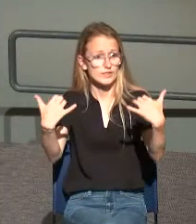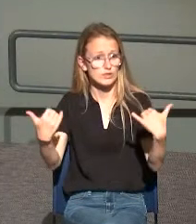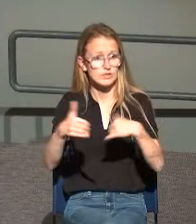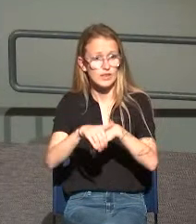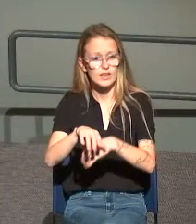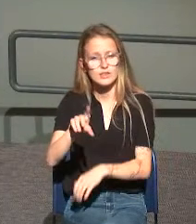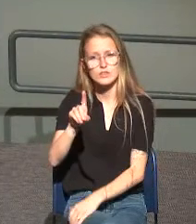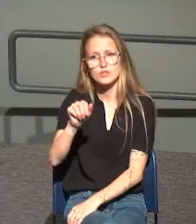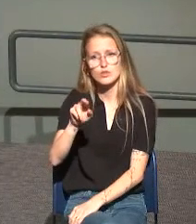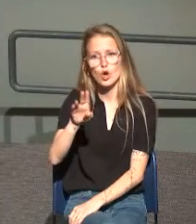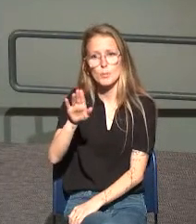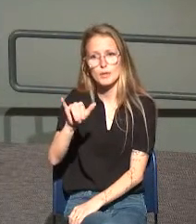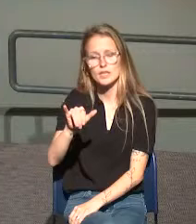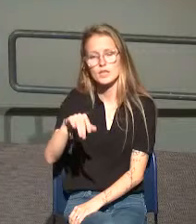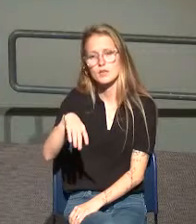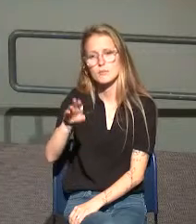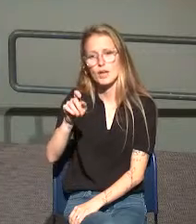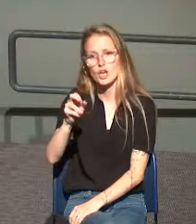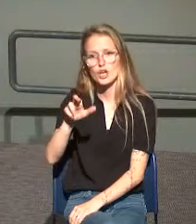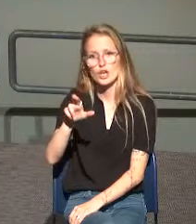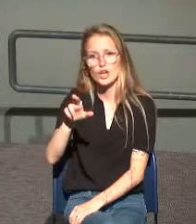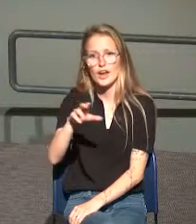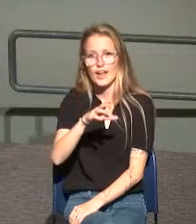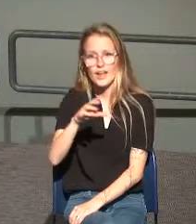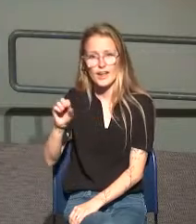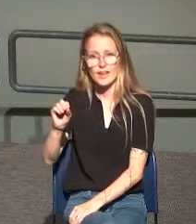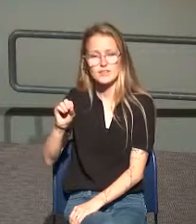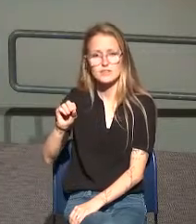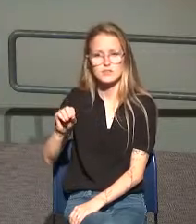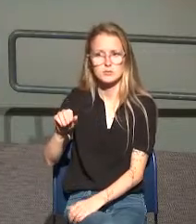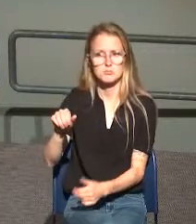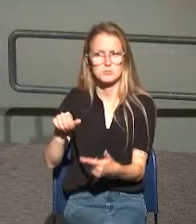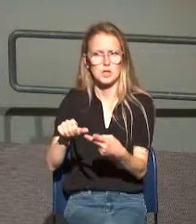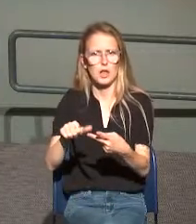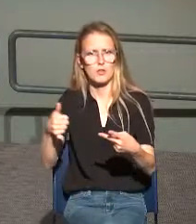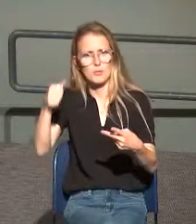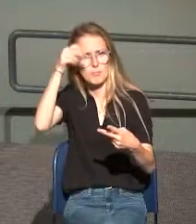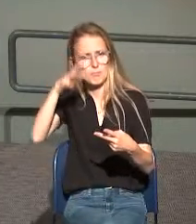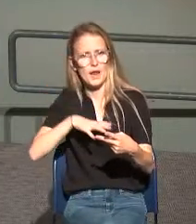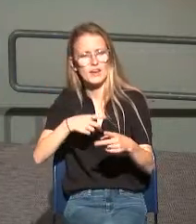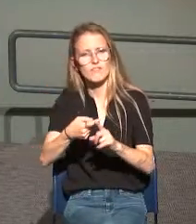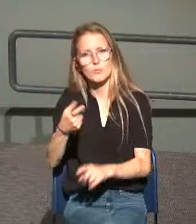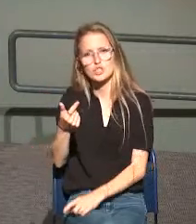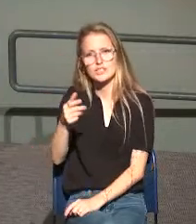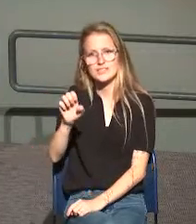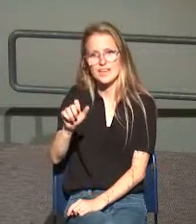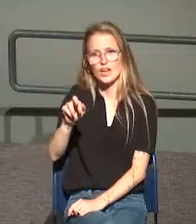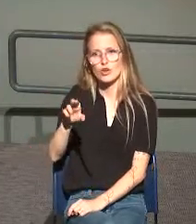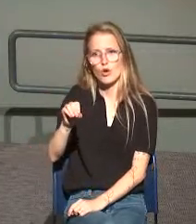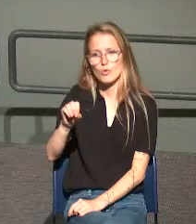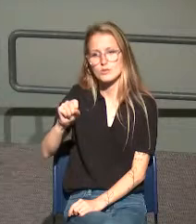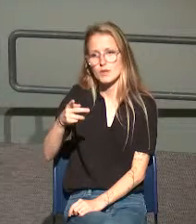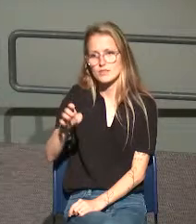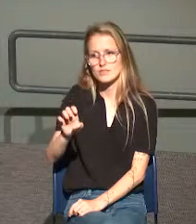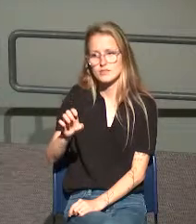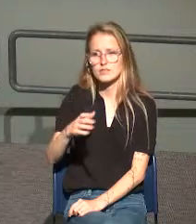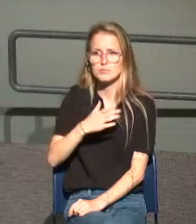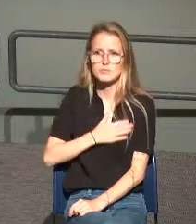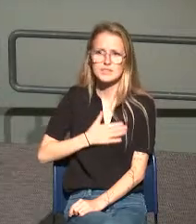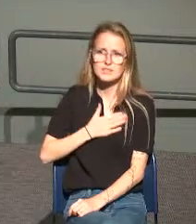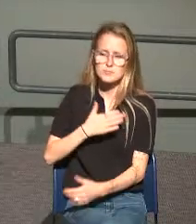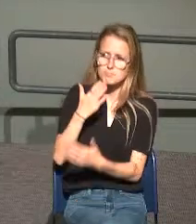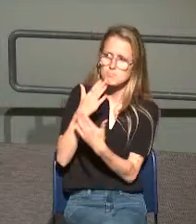and Jackie Furco from GE Aerospace. Please accept our thanks for your generous and enduring support.